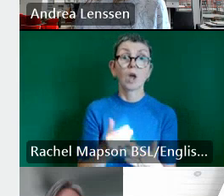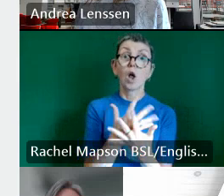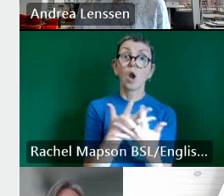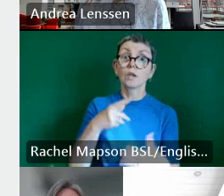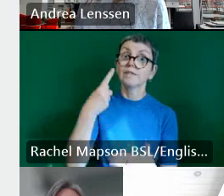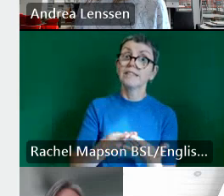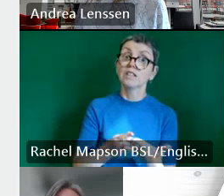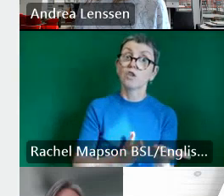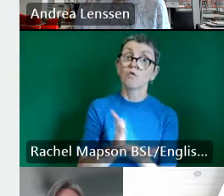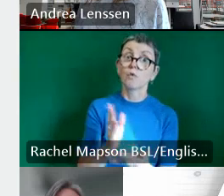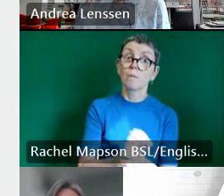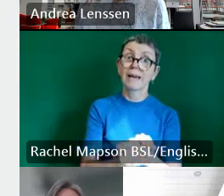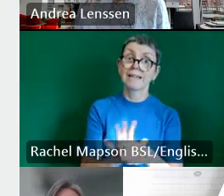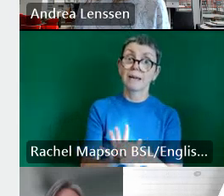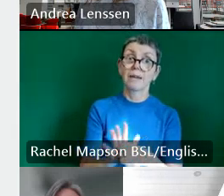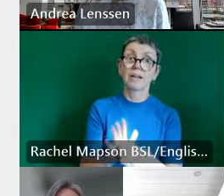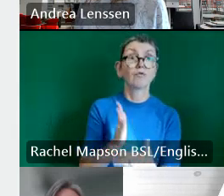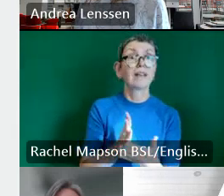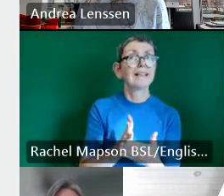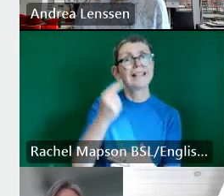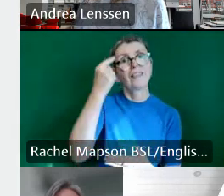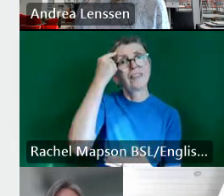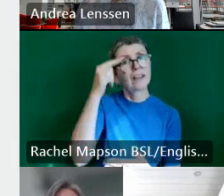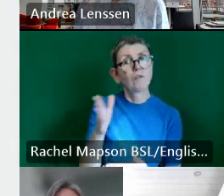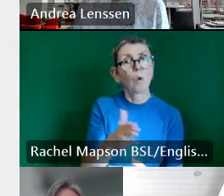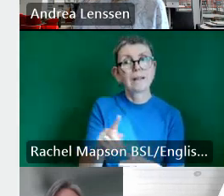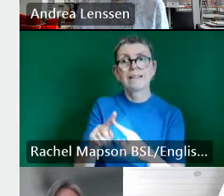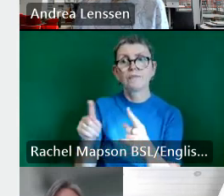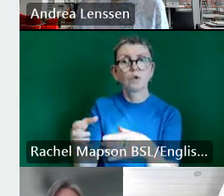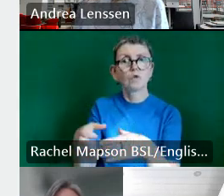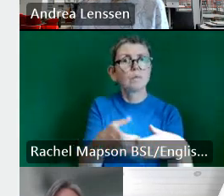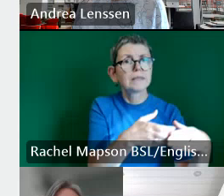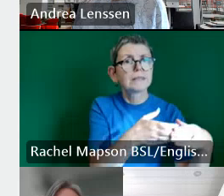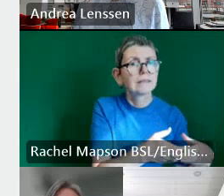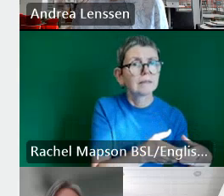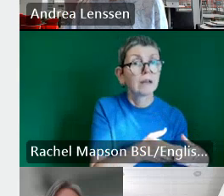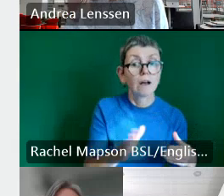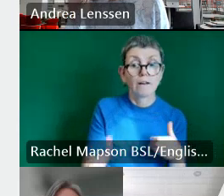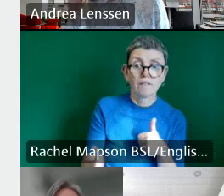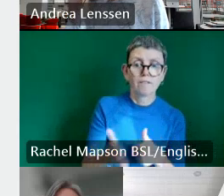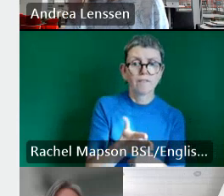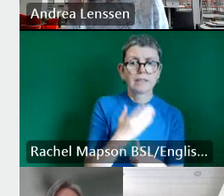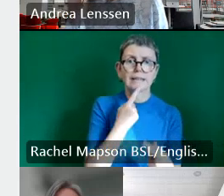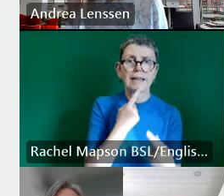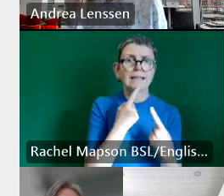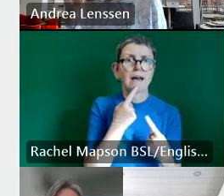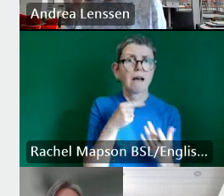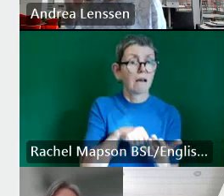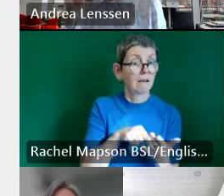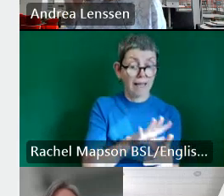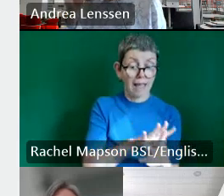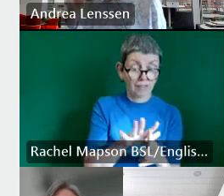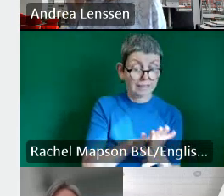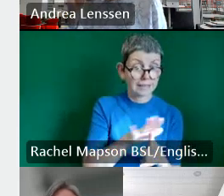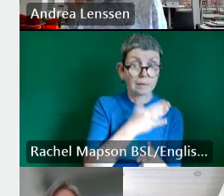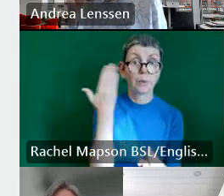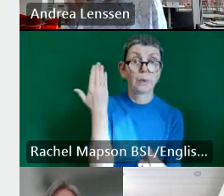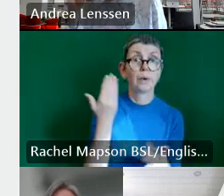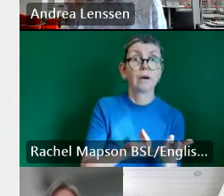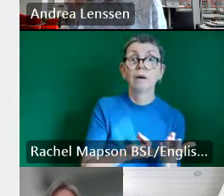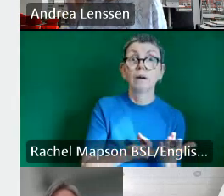not consider all populations. Even looking at the first data that was released, it didn't include ethnicity data. It only